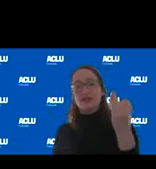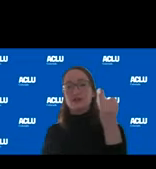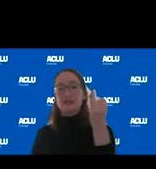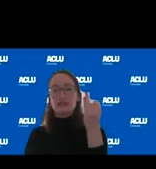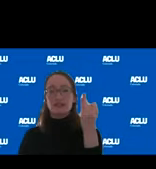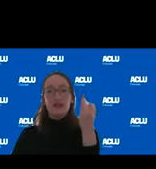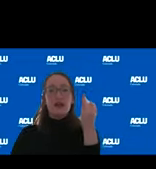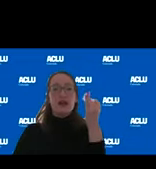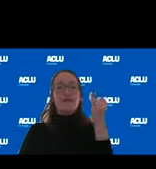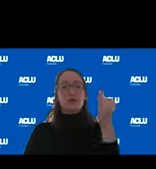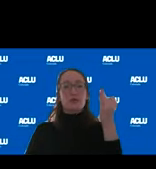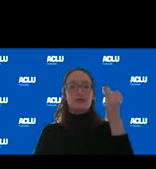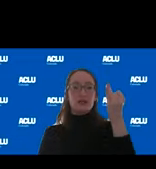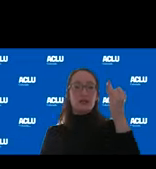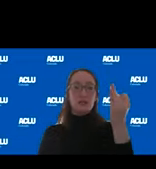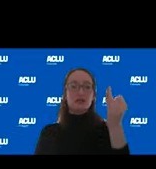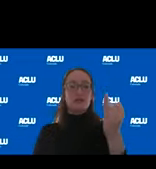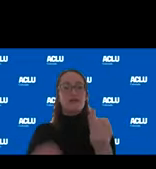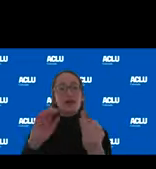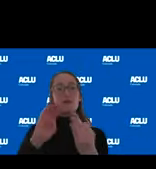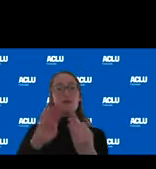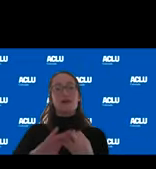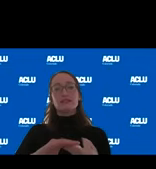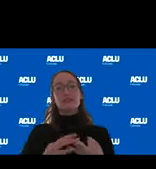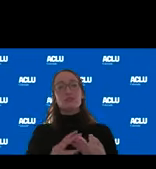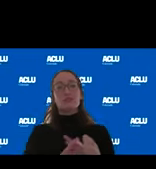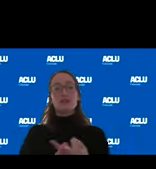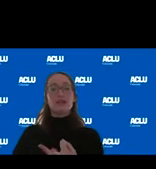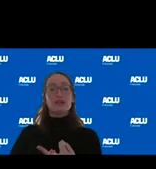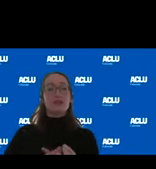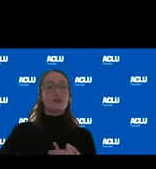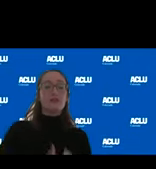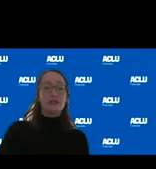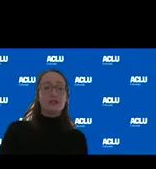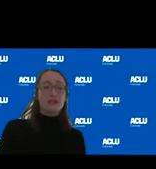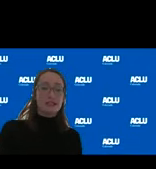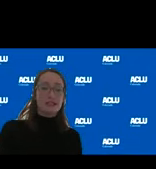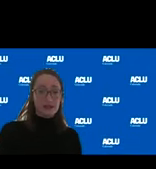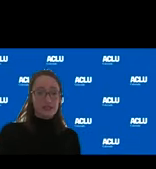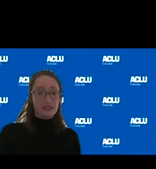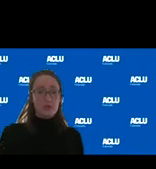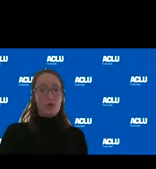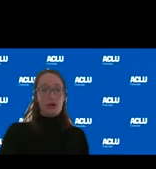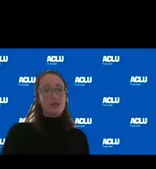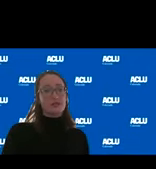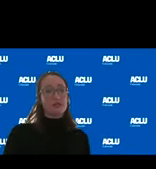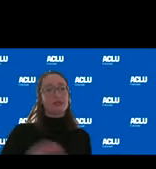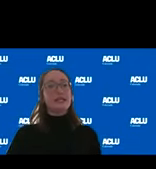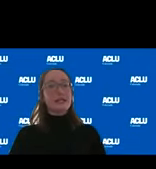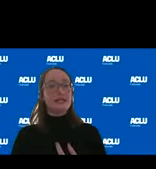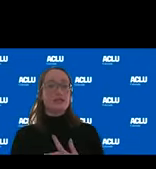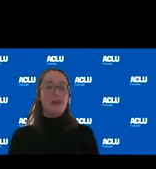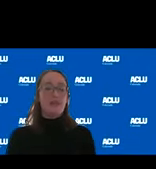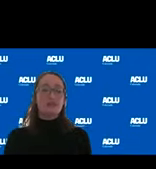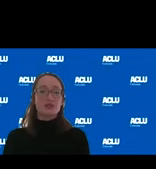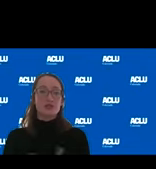that increases voter participation the most. We have mail ballots that can be returned either through USPS mail system or as pictured here